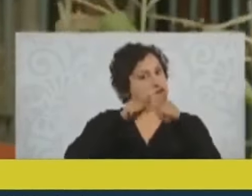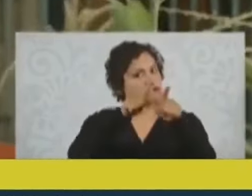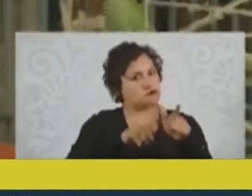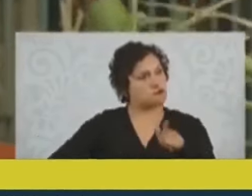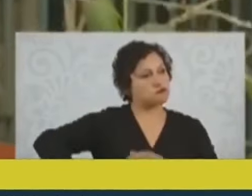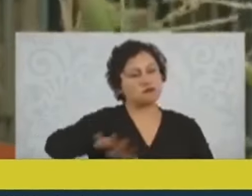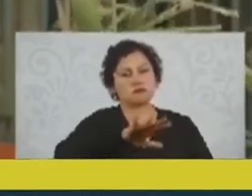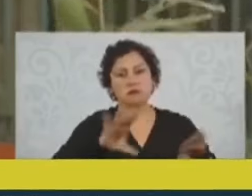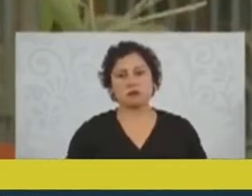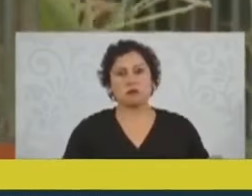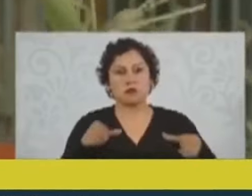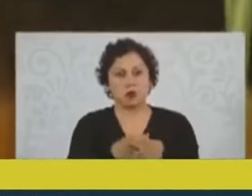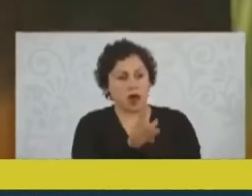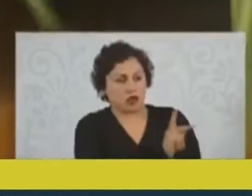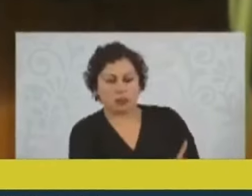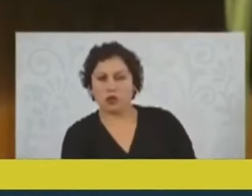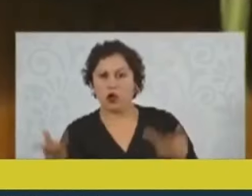27.